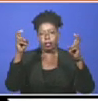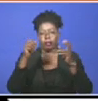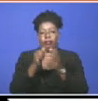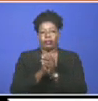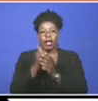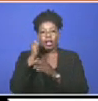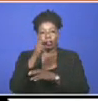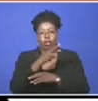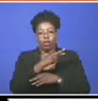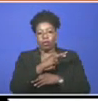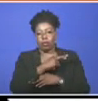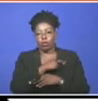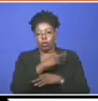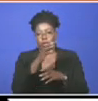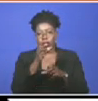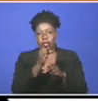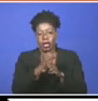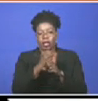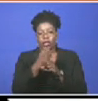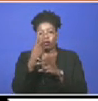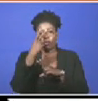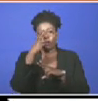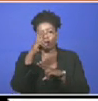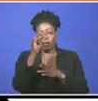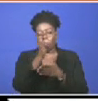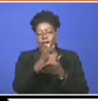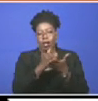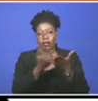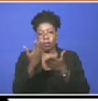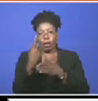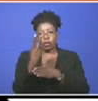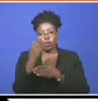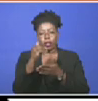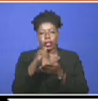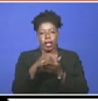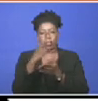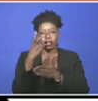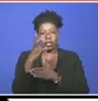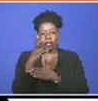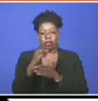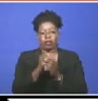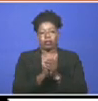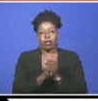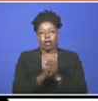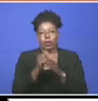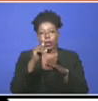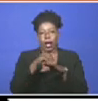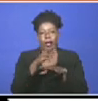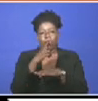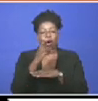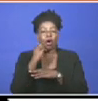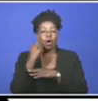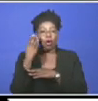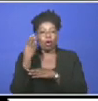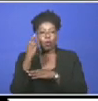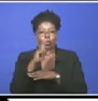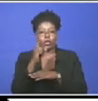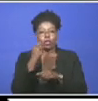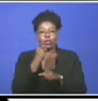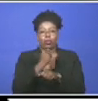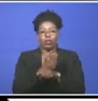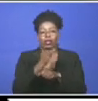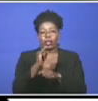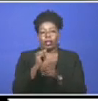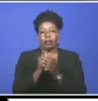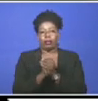been practicing visual arts since 2007. We caught up with her this week at her home-based studio where she was hard at work.